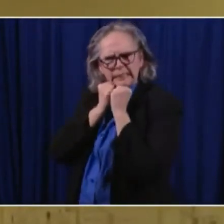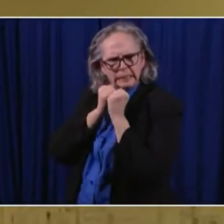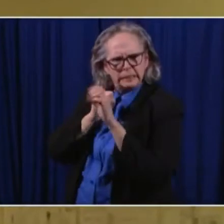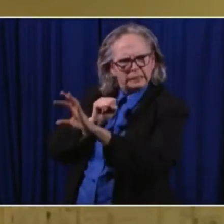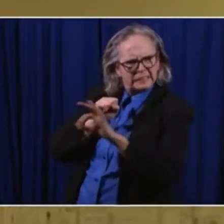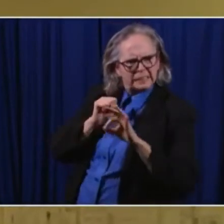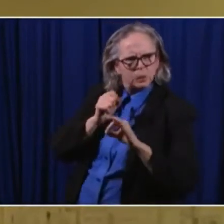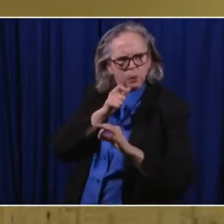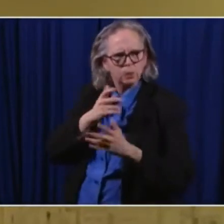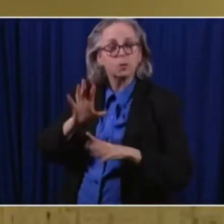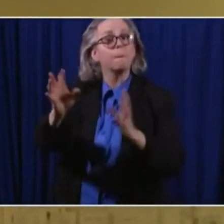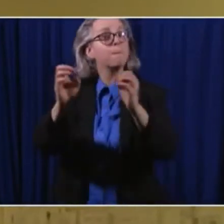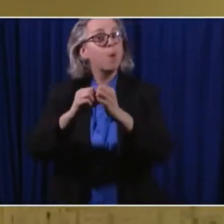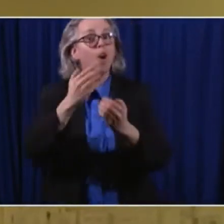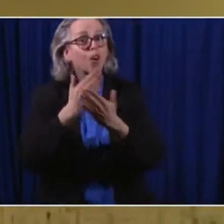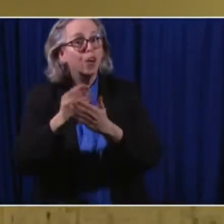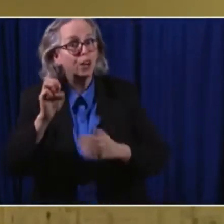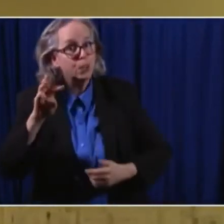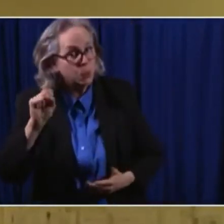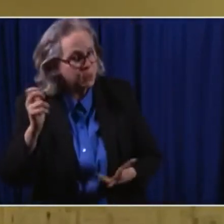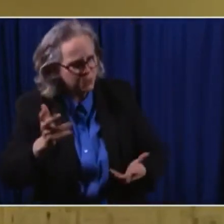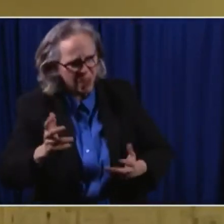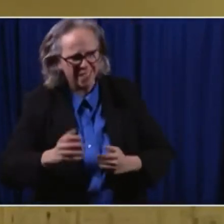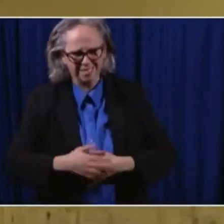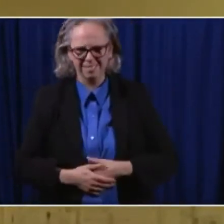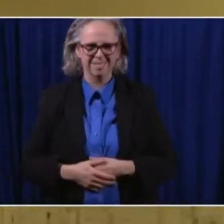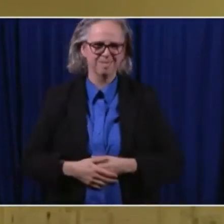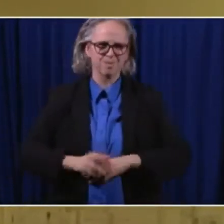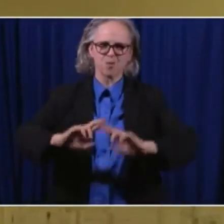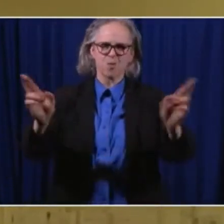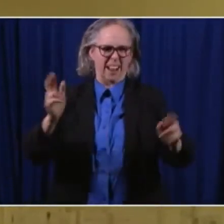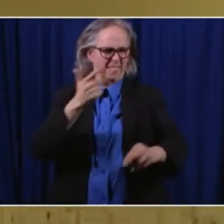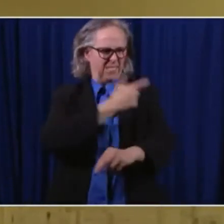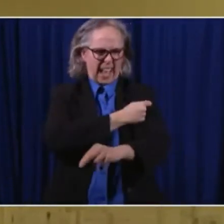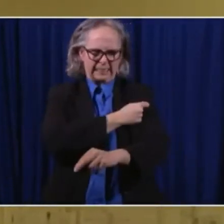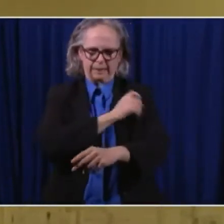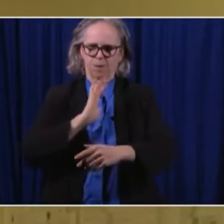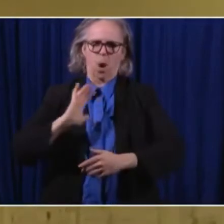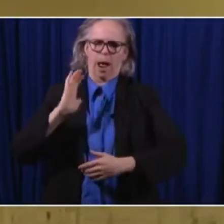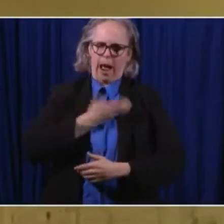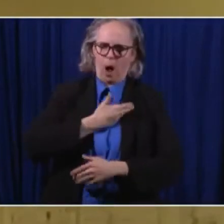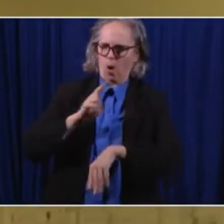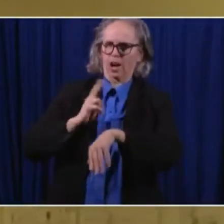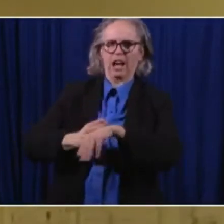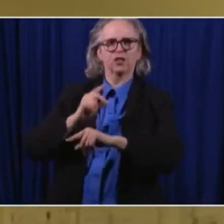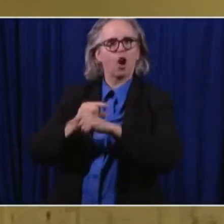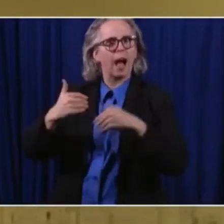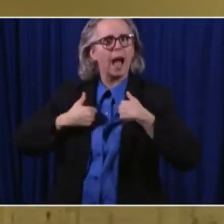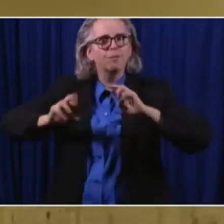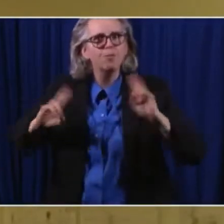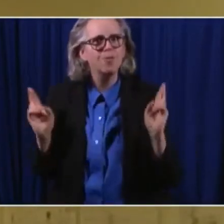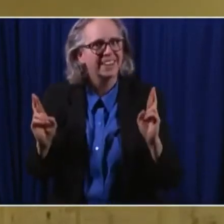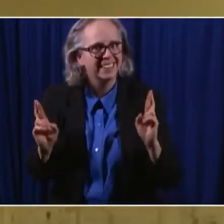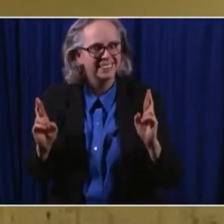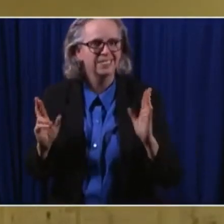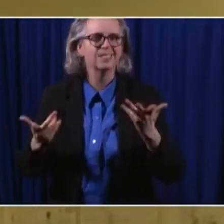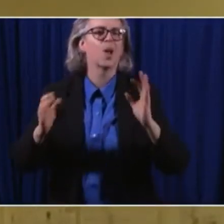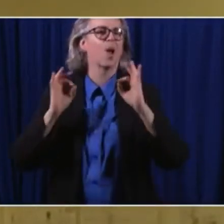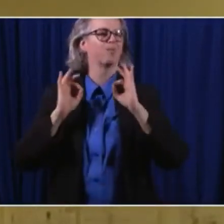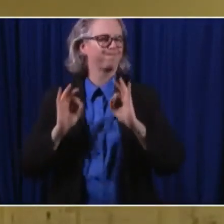vaccine inbound for our own soldiers and airmen. So those people who are out there on the front lines in this COVID response, as you mentioned, going into nursing